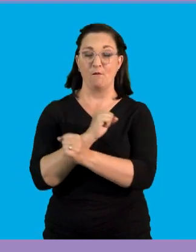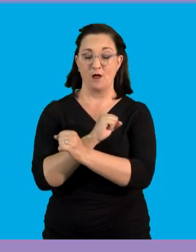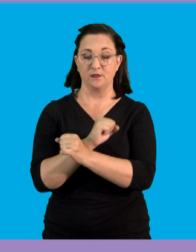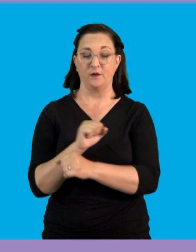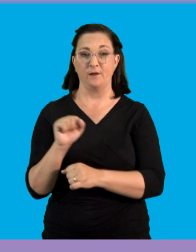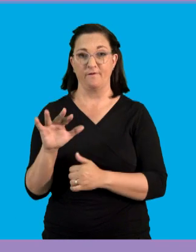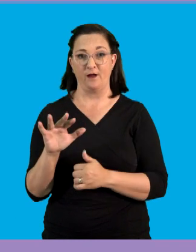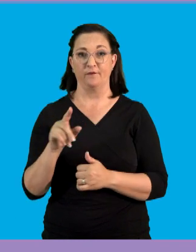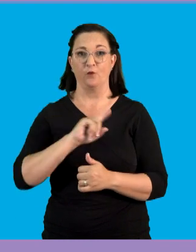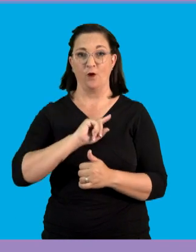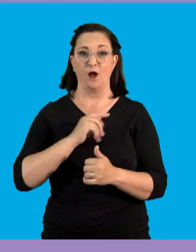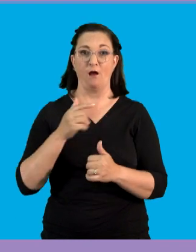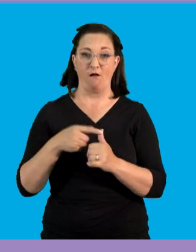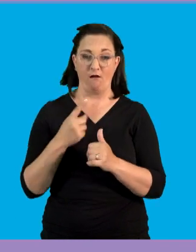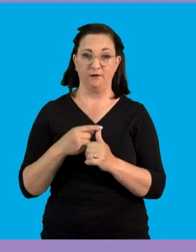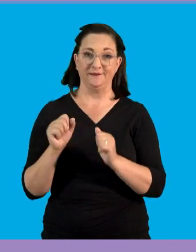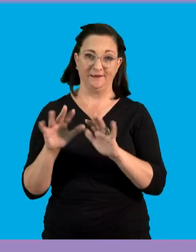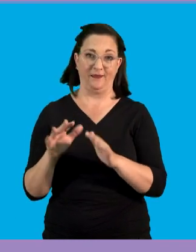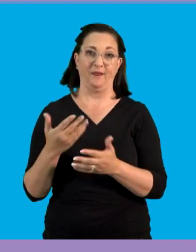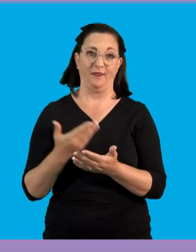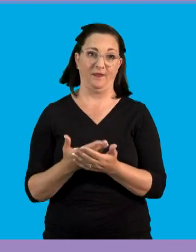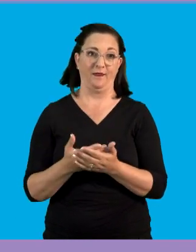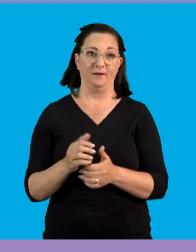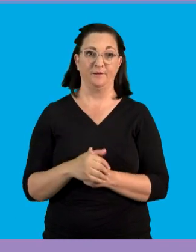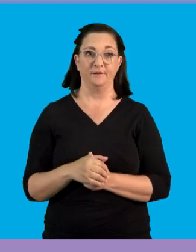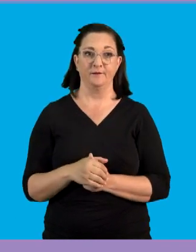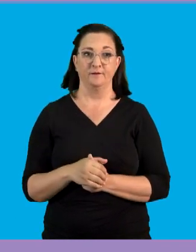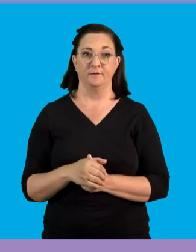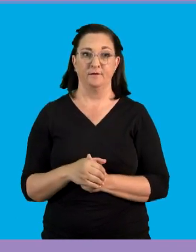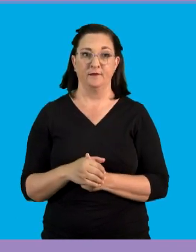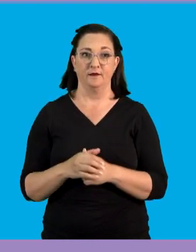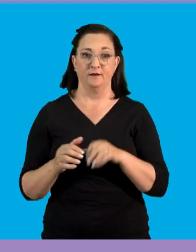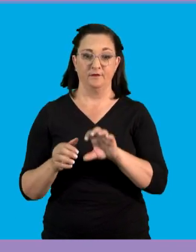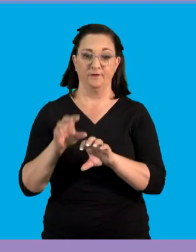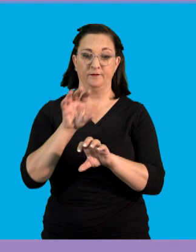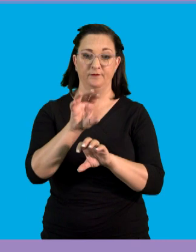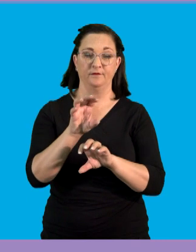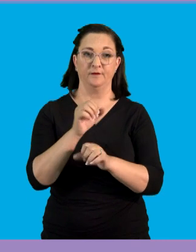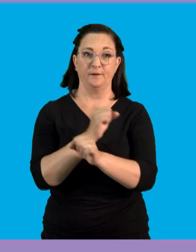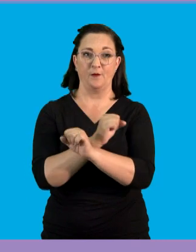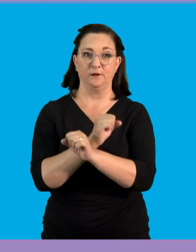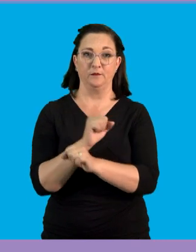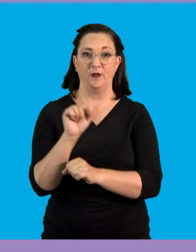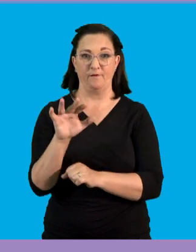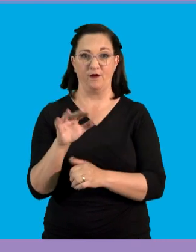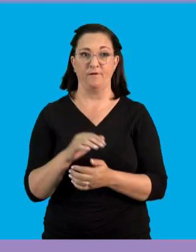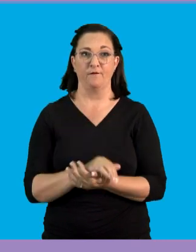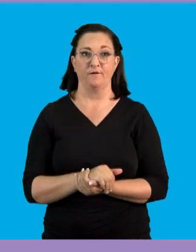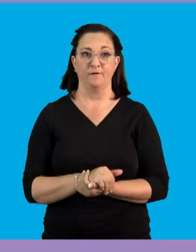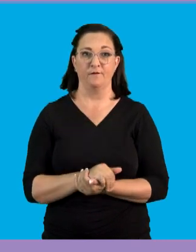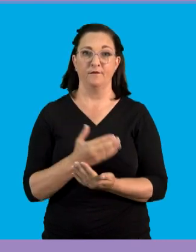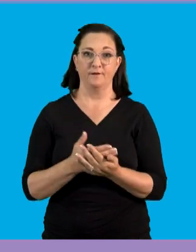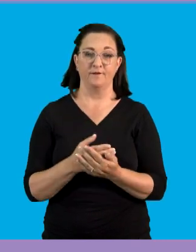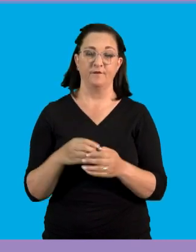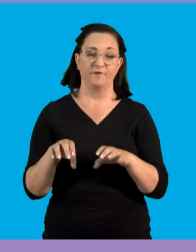5 because that's going to give us the 10. And then we also need to multiply the numerator by 5 because we are keeping the value of